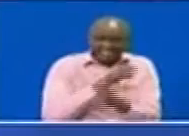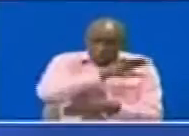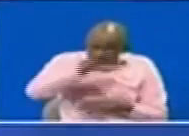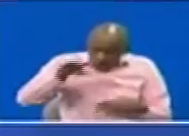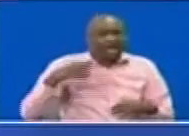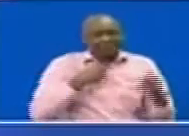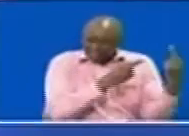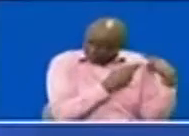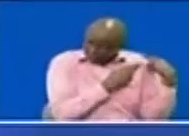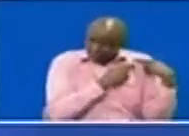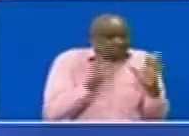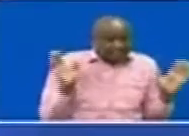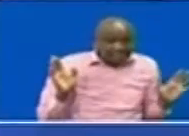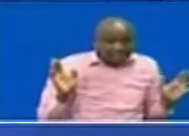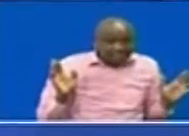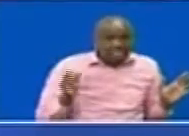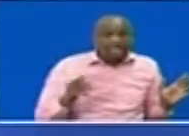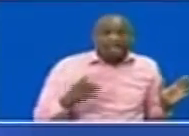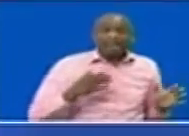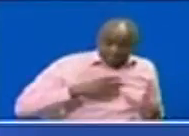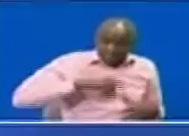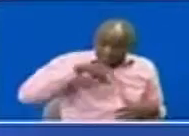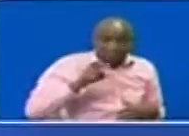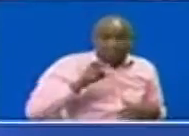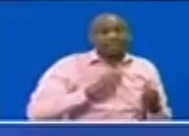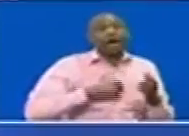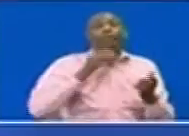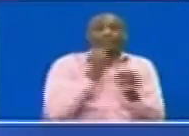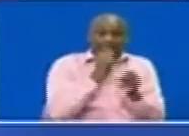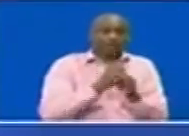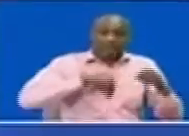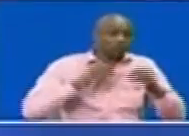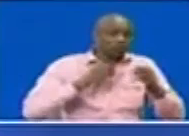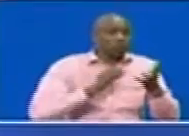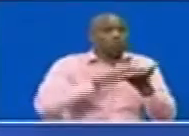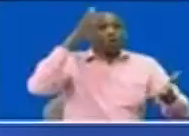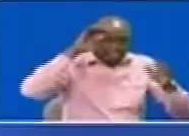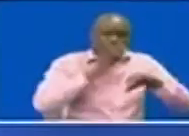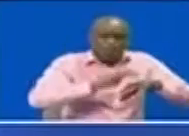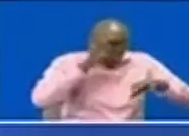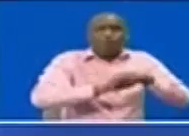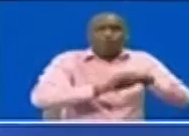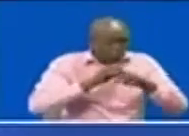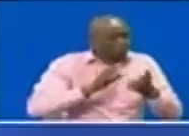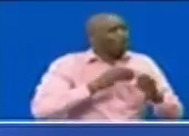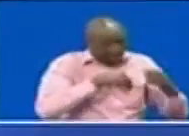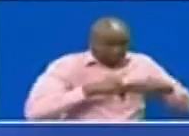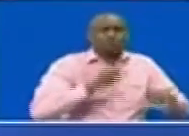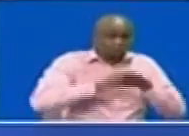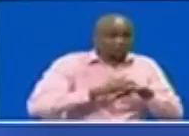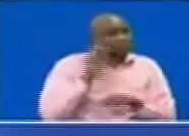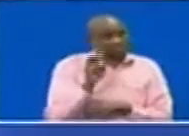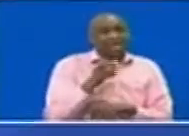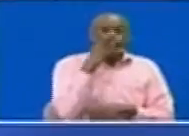of society. And I think Dr. Awiti put it very well. It's that people have come to glorify corruption. People think it is good to be corrupt. And that's